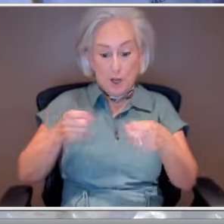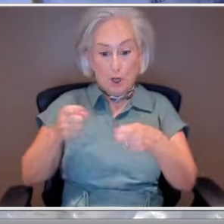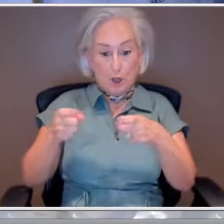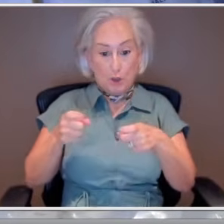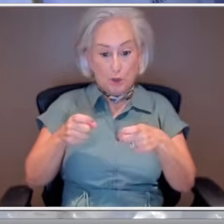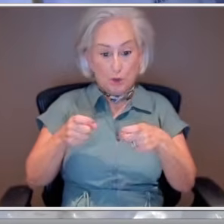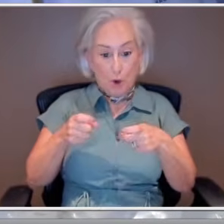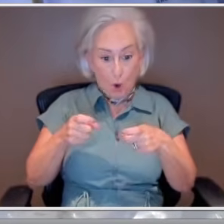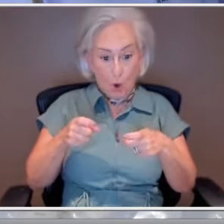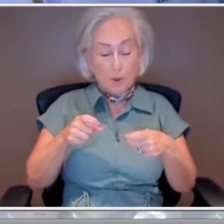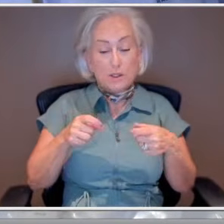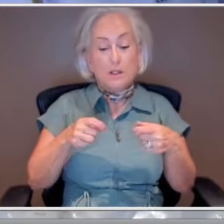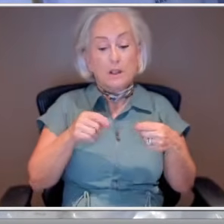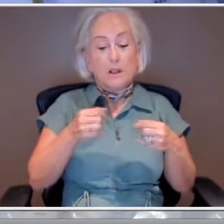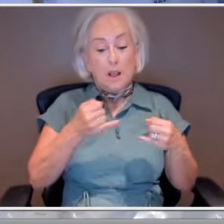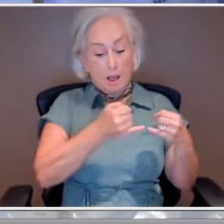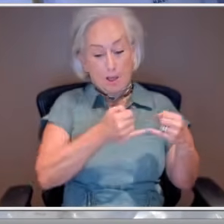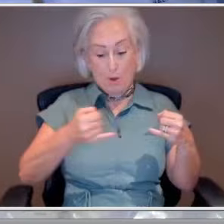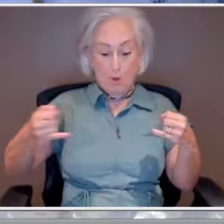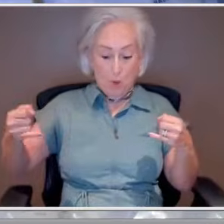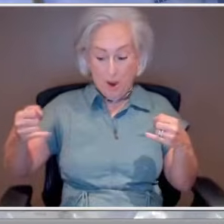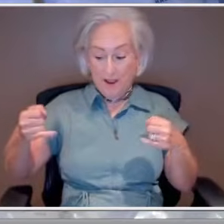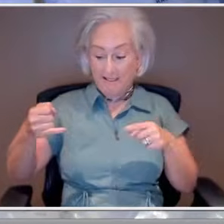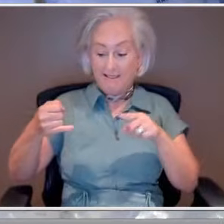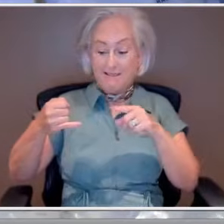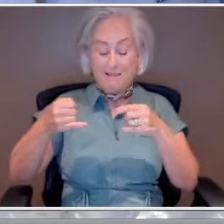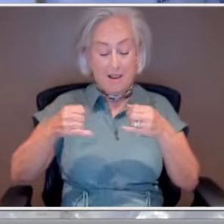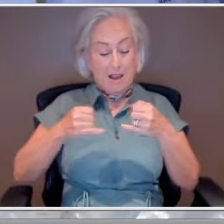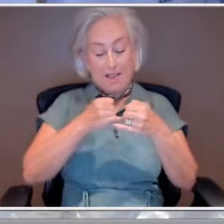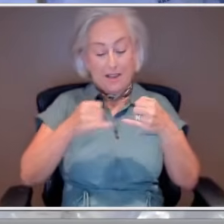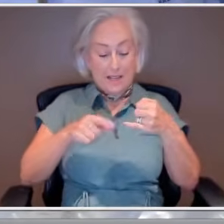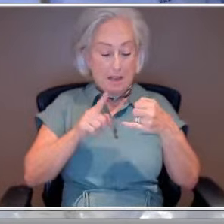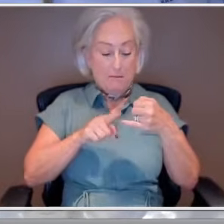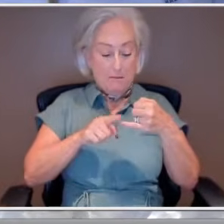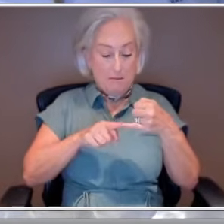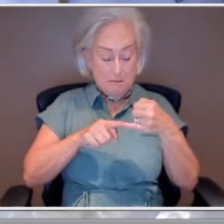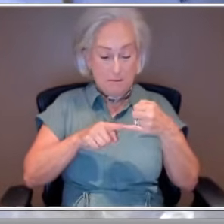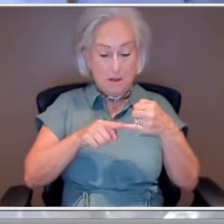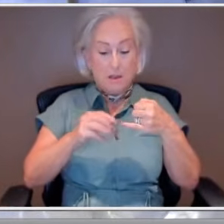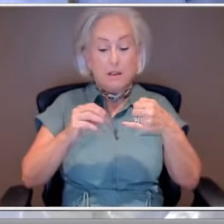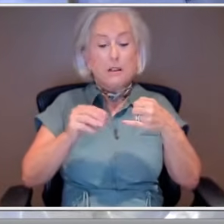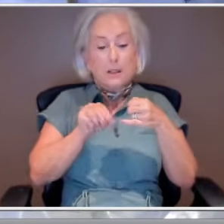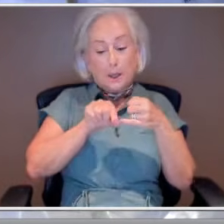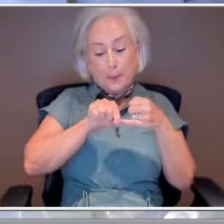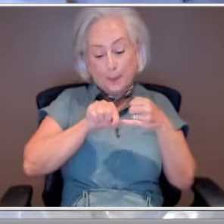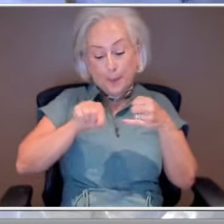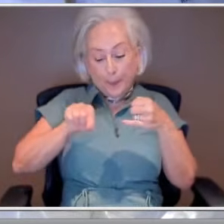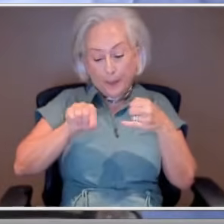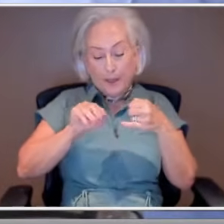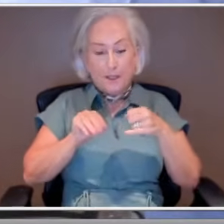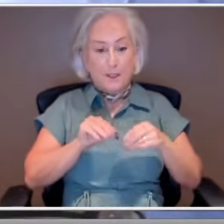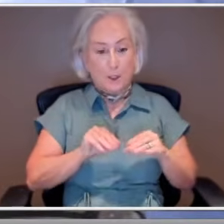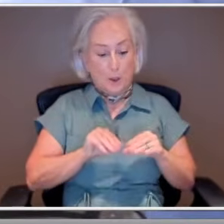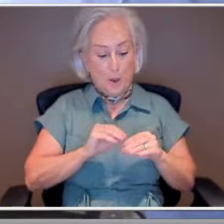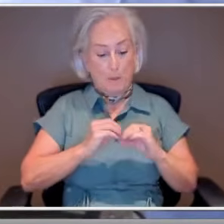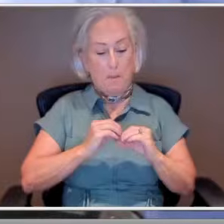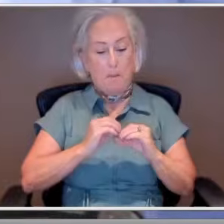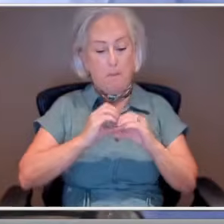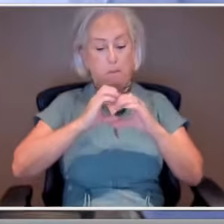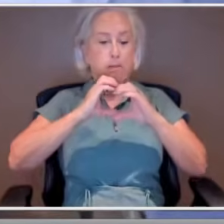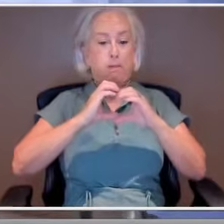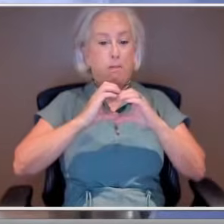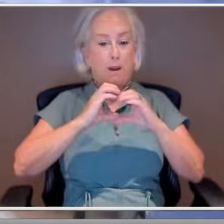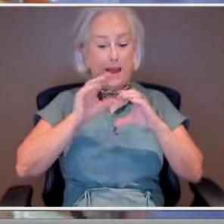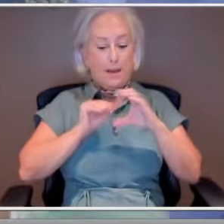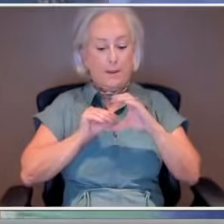inflate the balloon that opens the valve up to where it is. So it's kind of a two-person job. And Dr. Surface, which one are you in that? Let's see. I